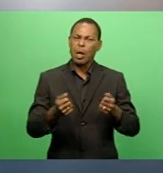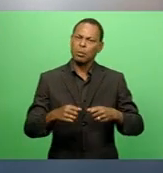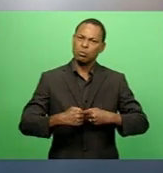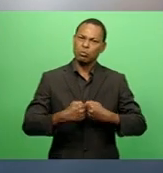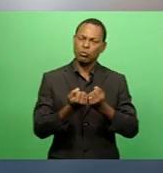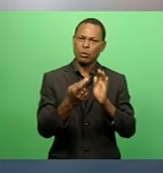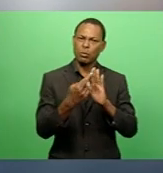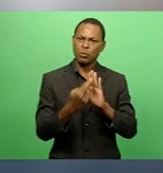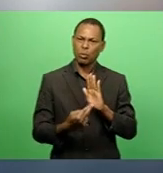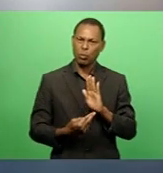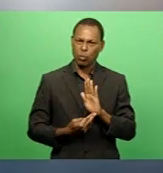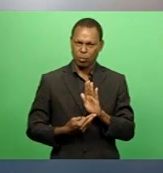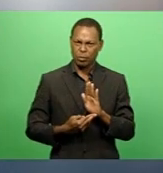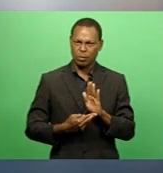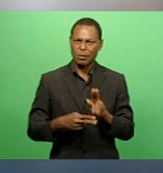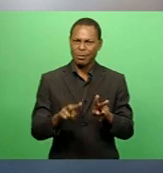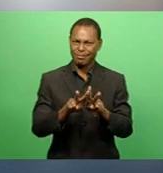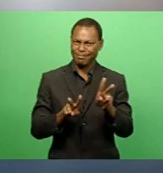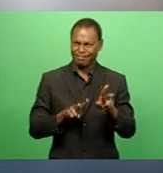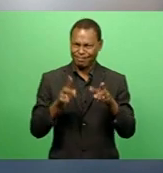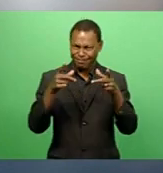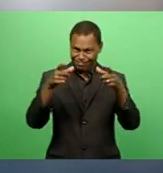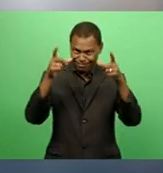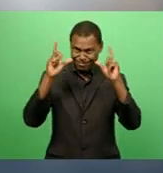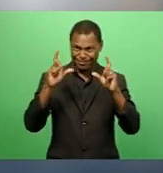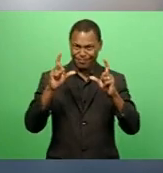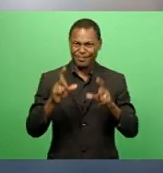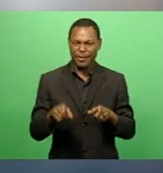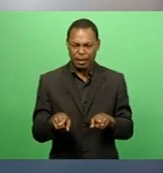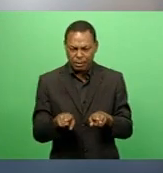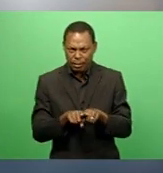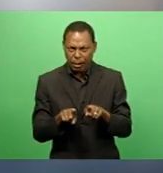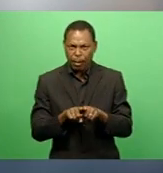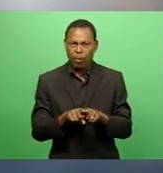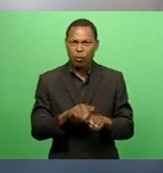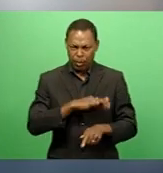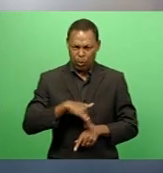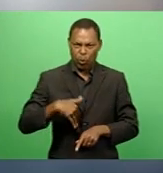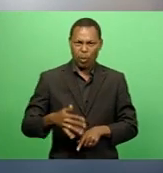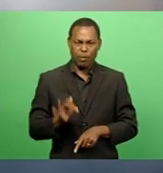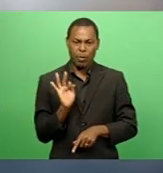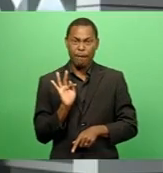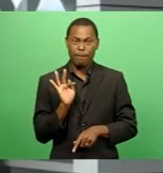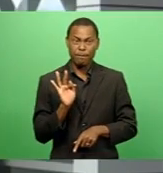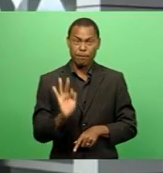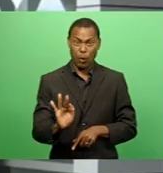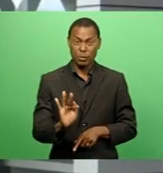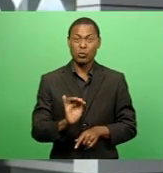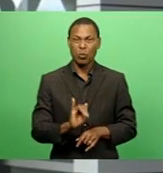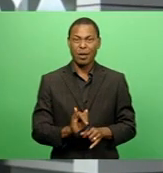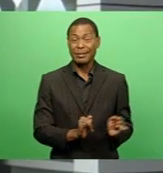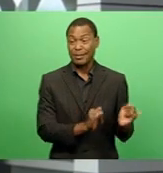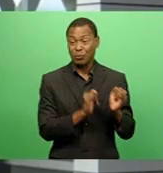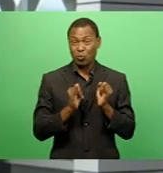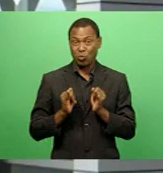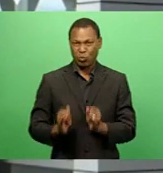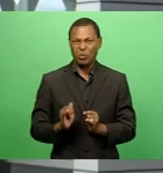by Professor Paul Ahluwalia and his wife, which forced the immigration department to deport